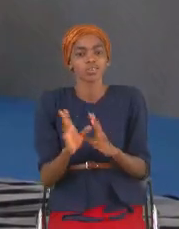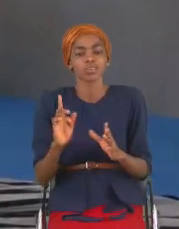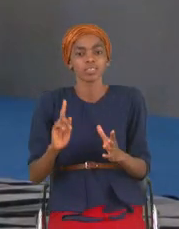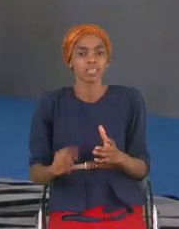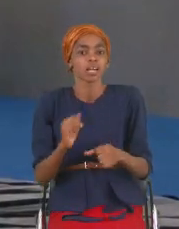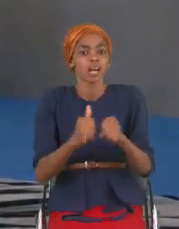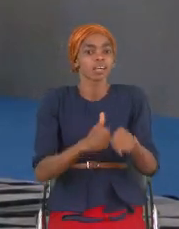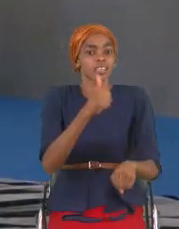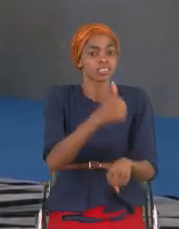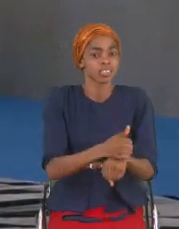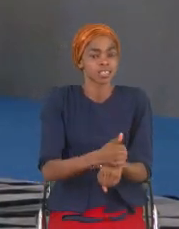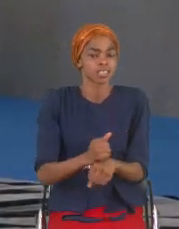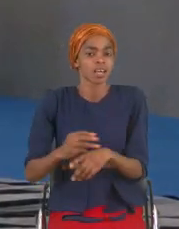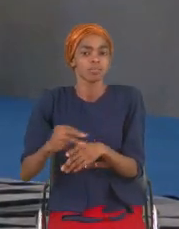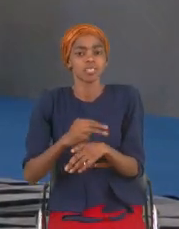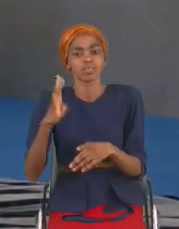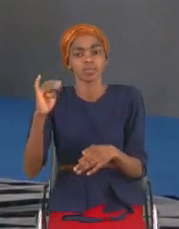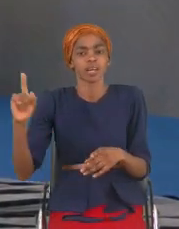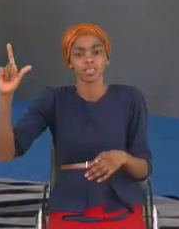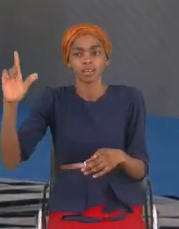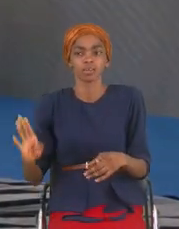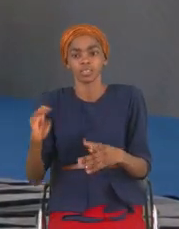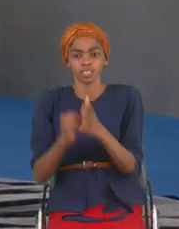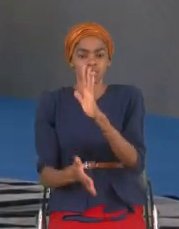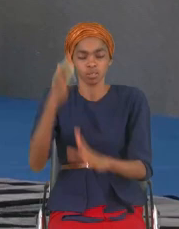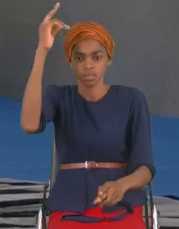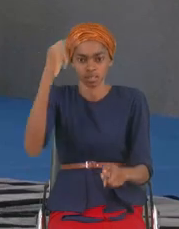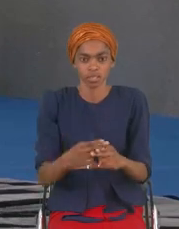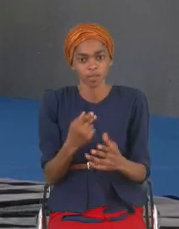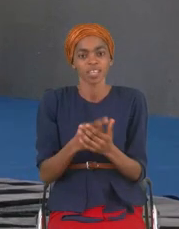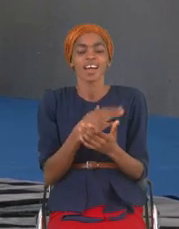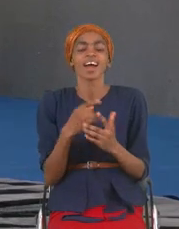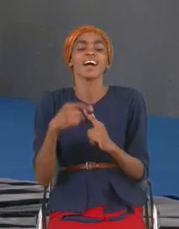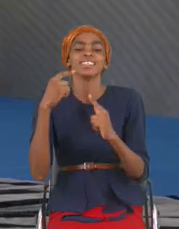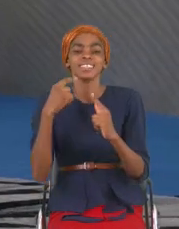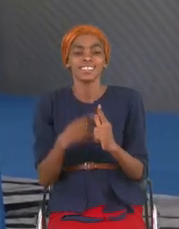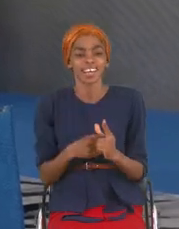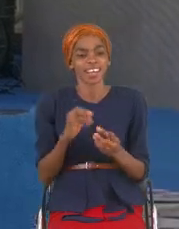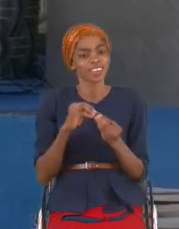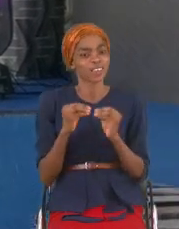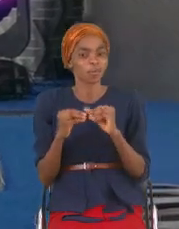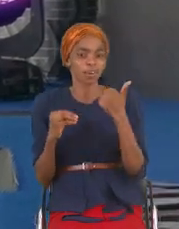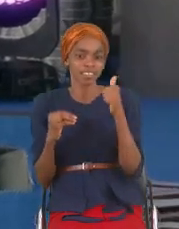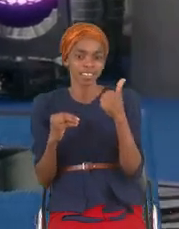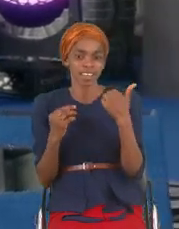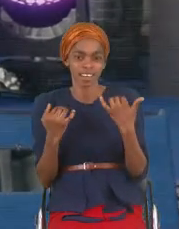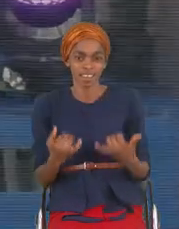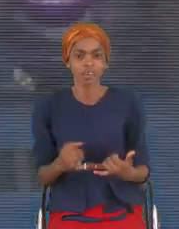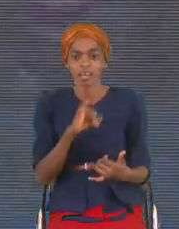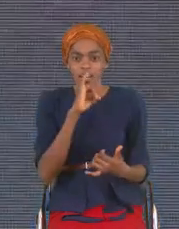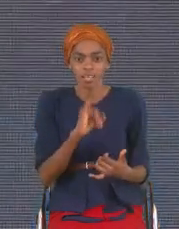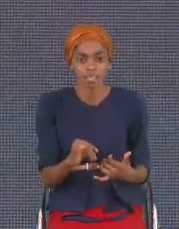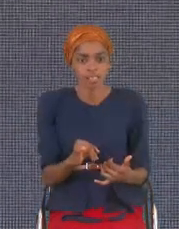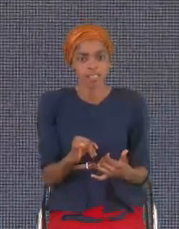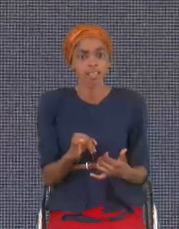ministry by the Lord in Jesus' name. And then number 10 is